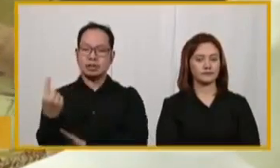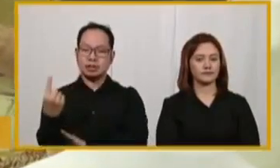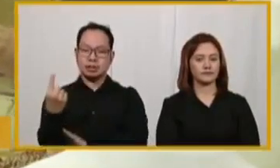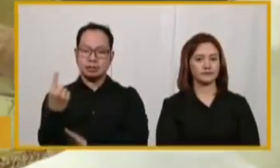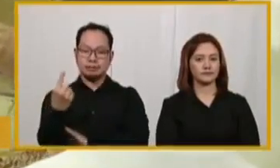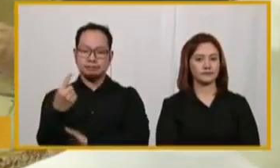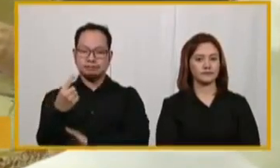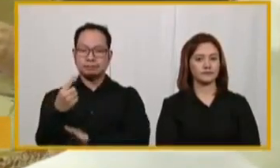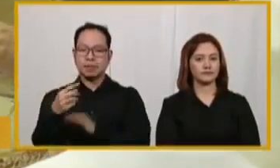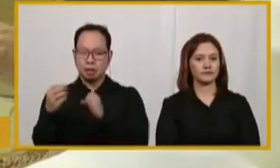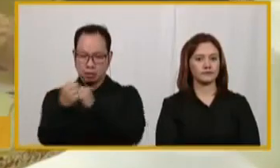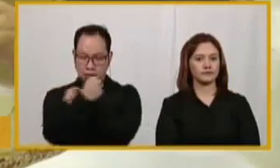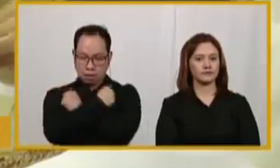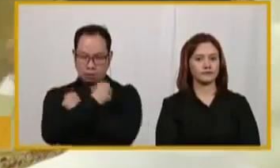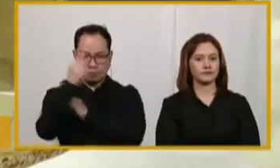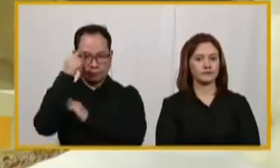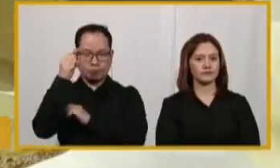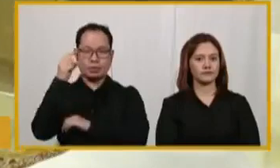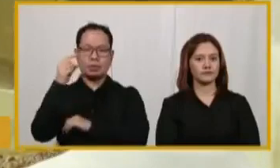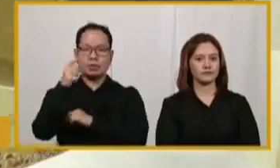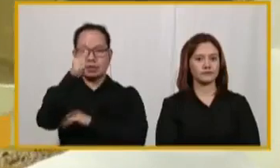out of love for God.